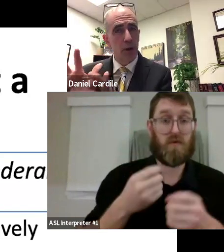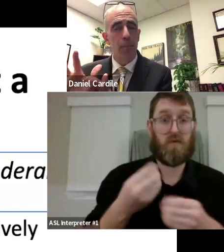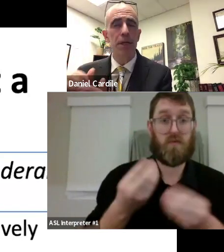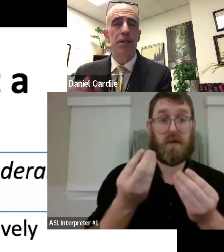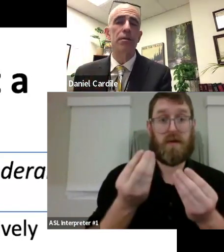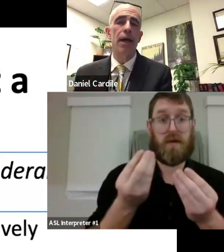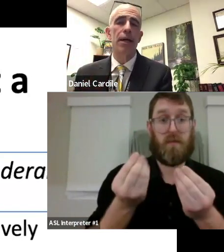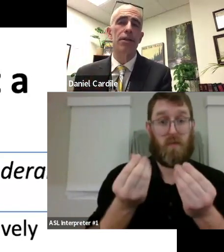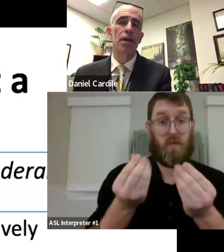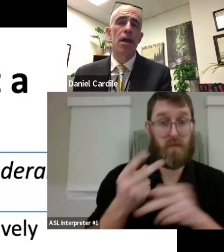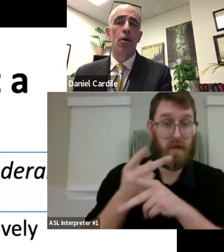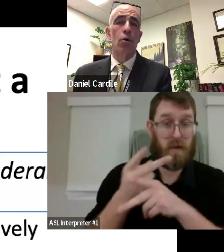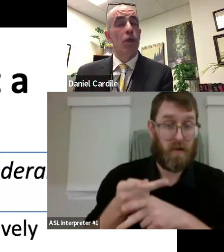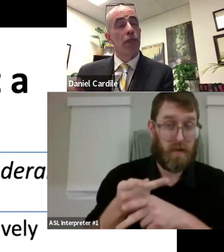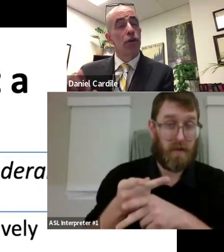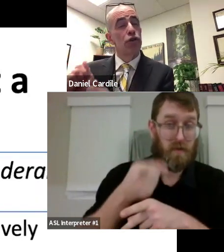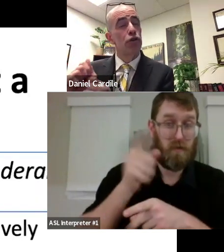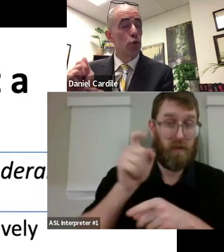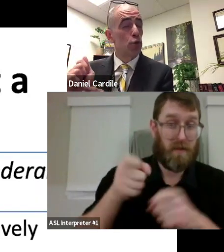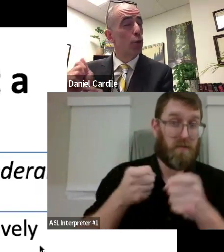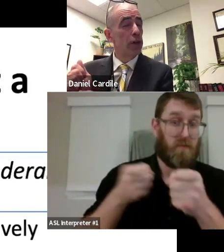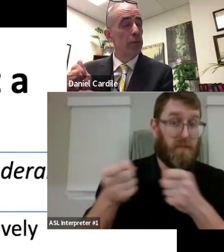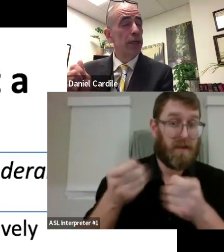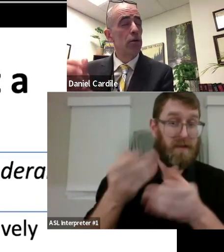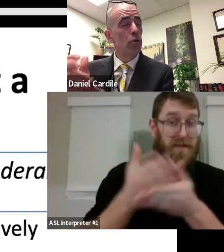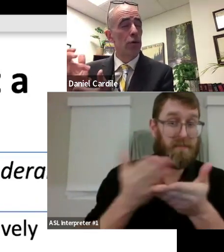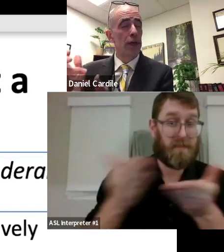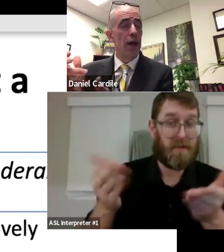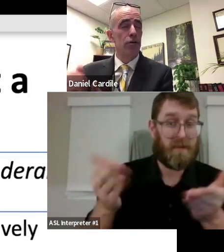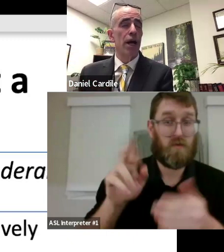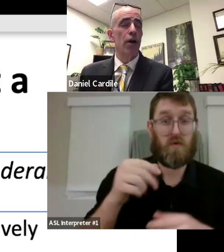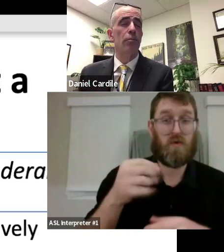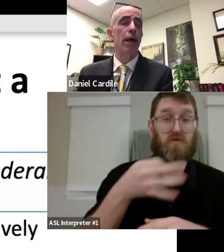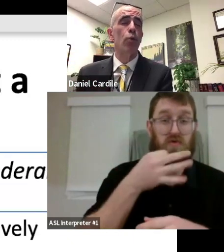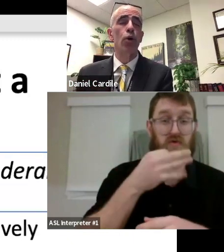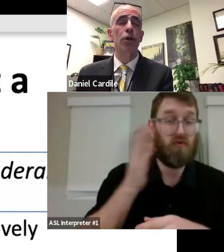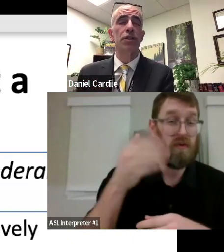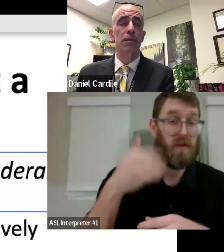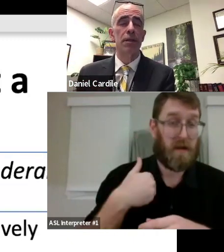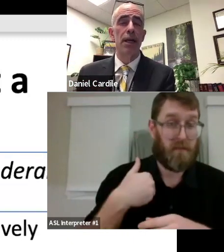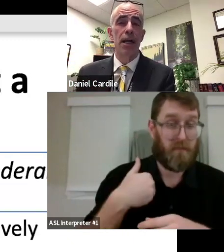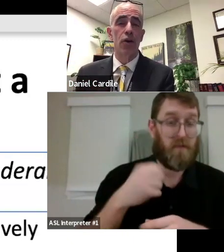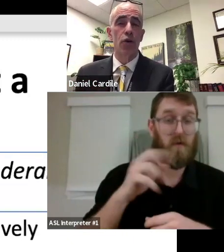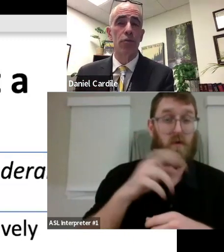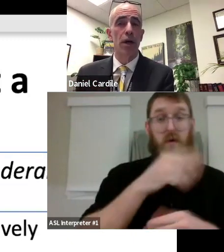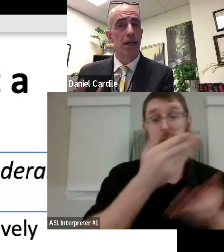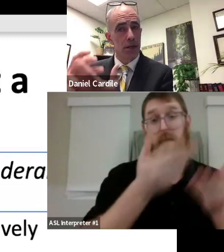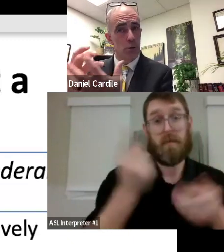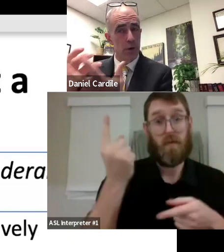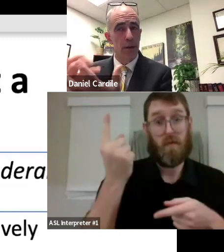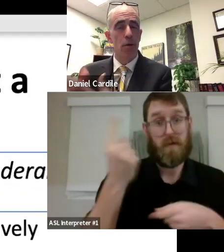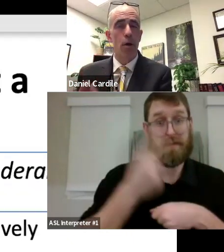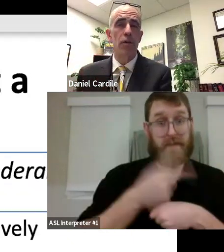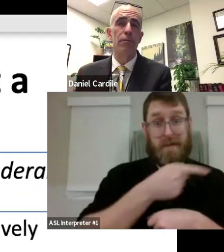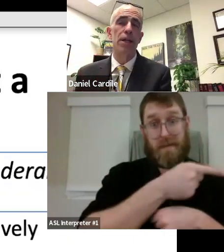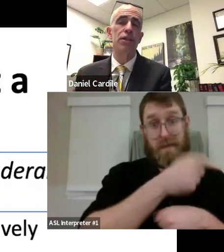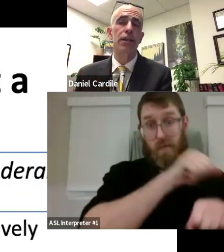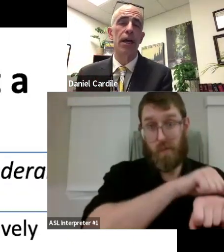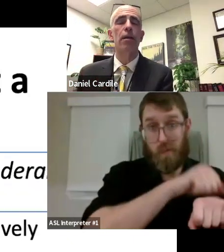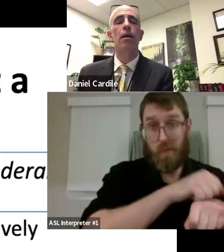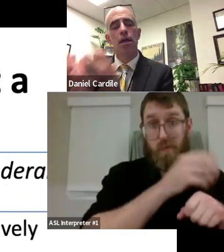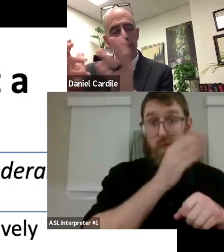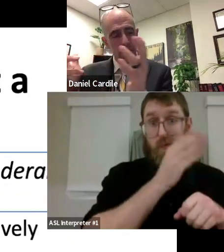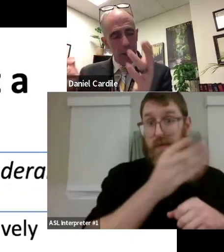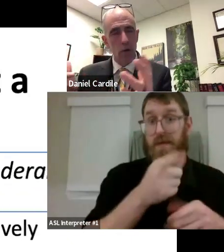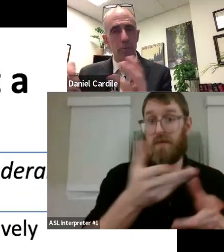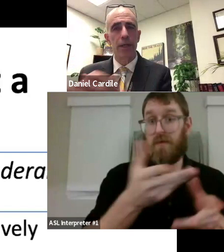is some property to manage, or that there soon will be, or that your child might work someday and earn money and you want to be a part of managing